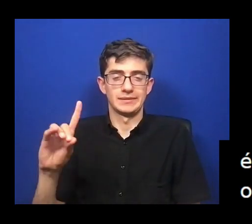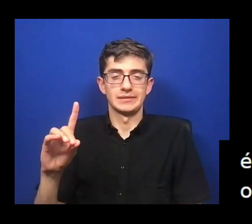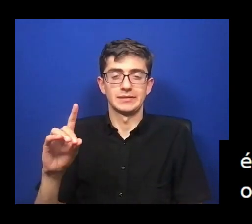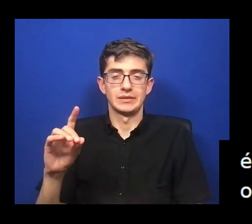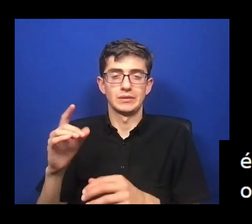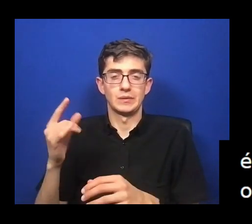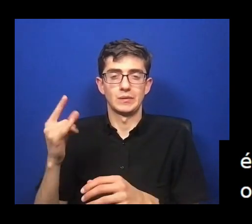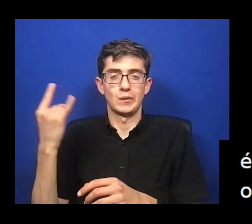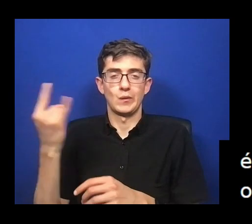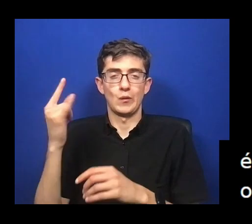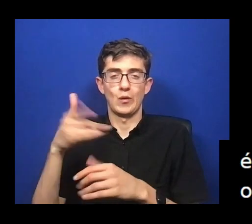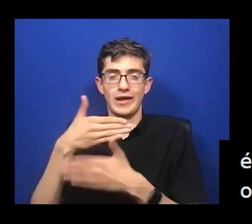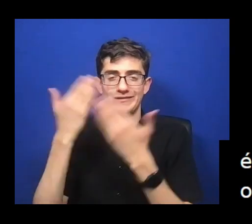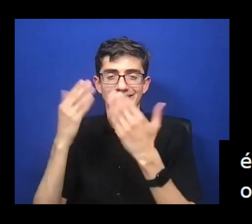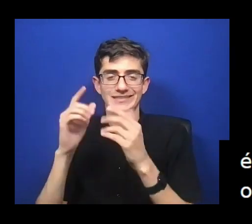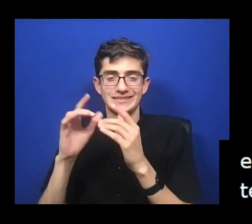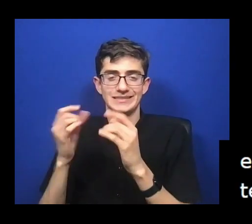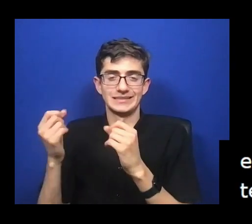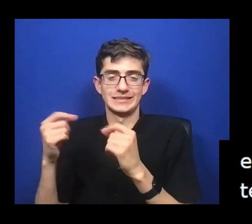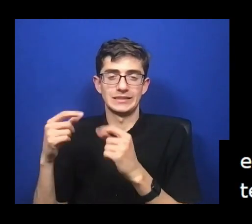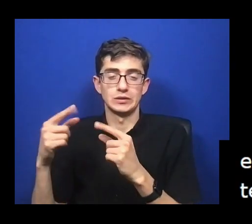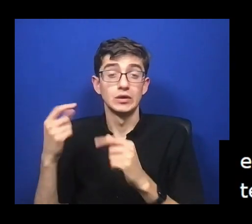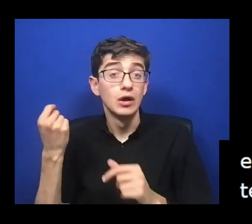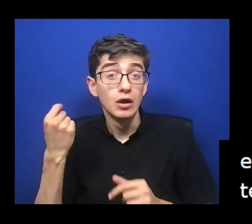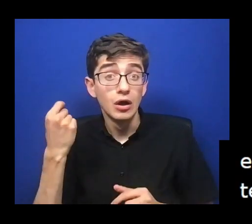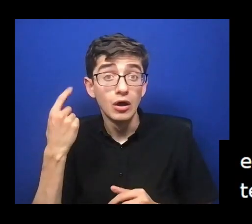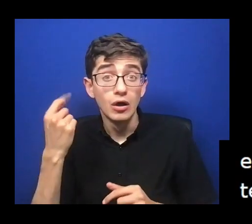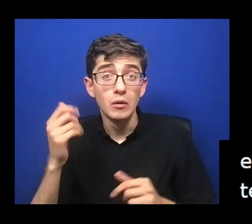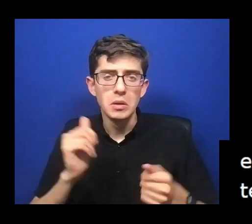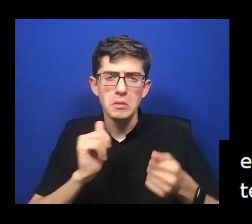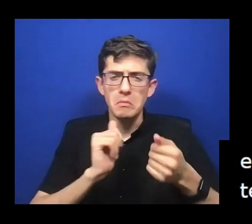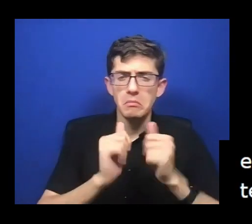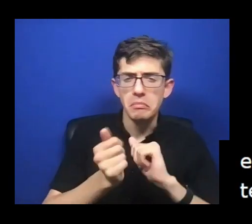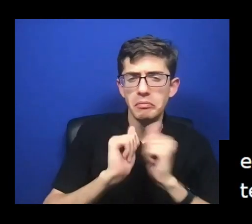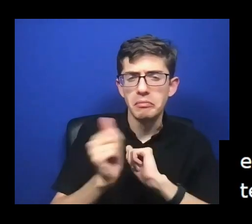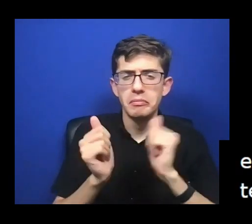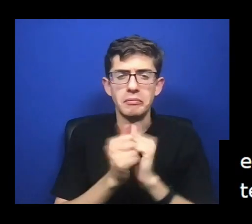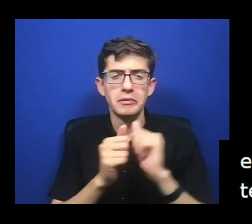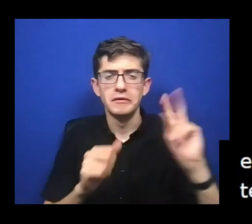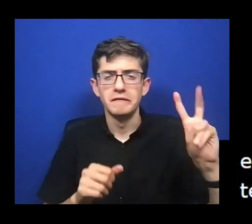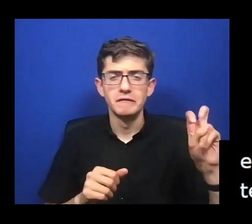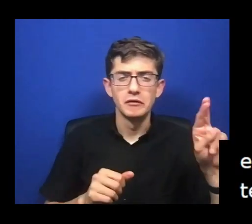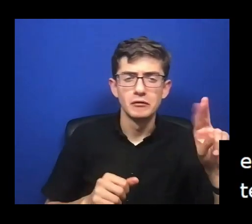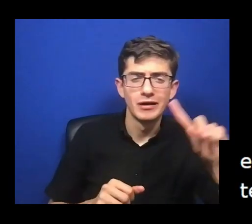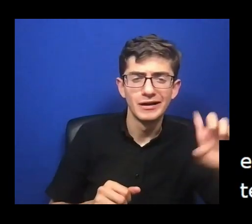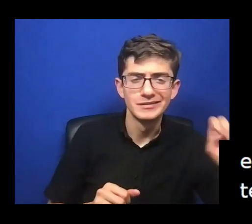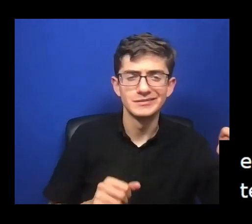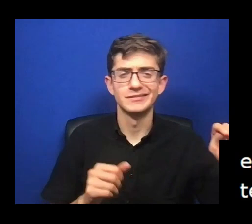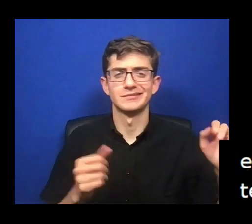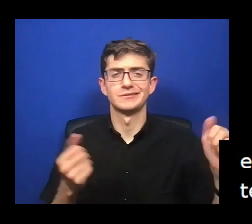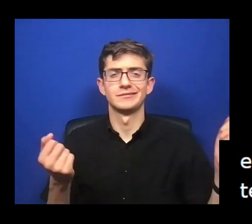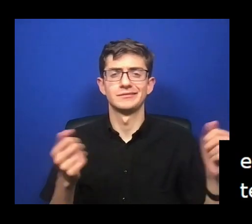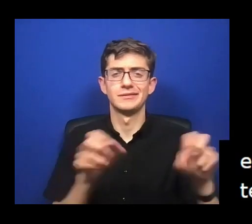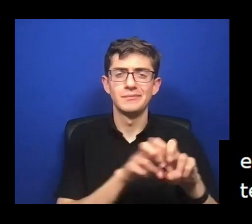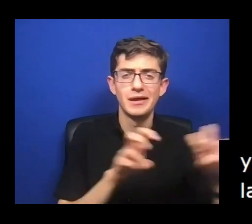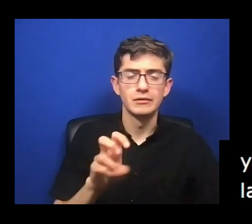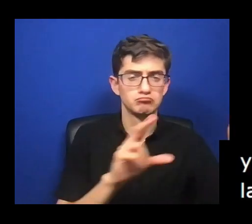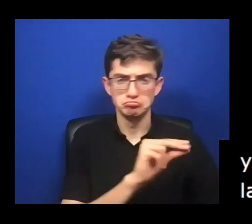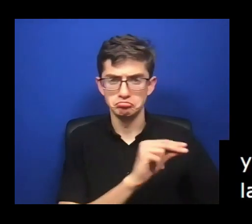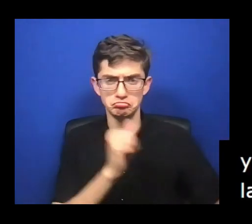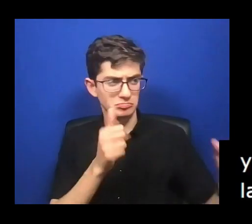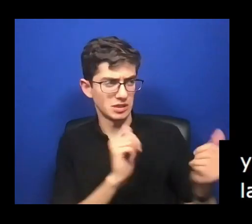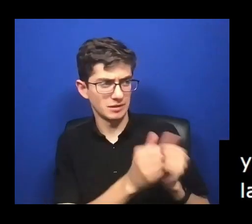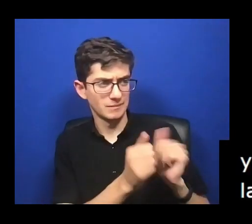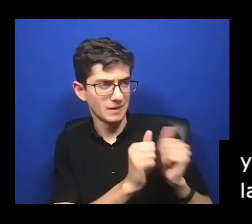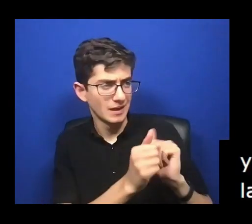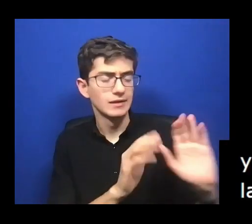get onto it. We're not a direct competitor to the other folks on the panel, primarily because we're even looking